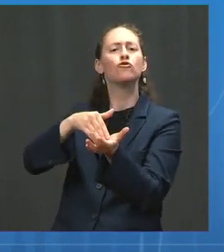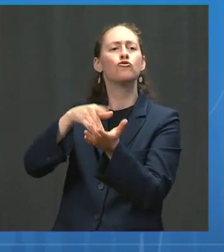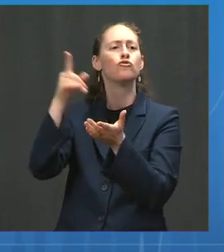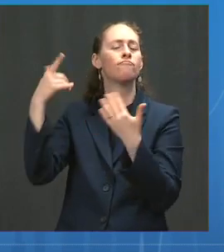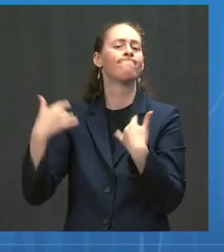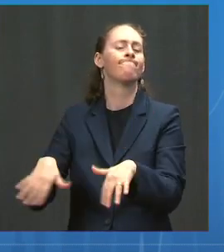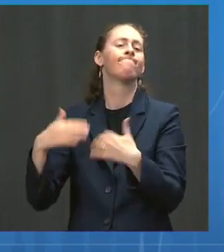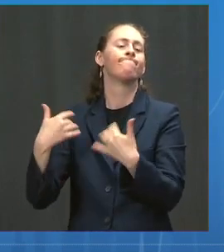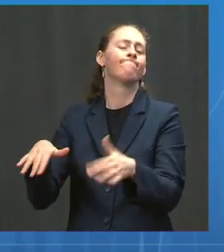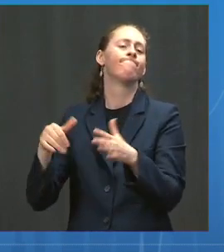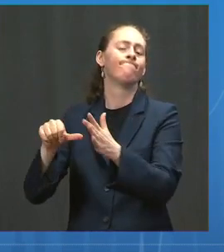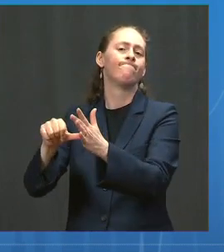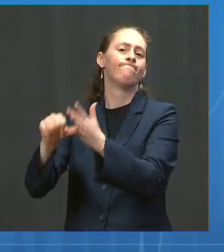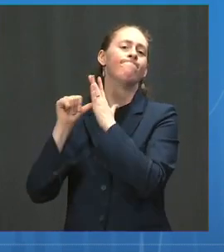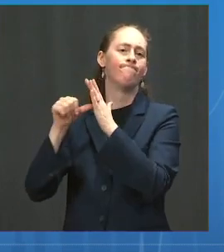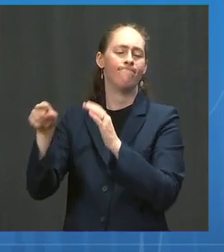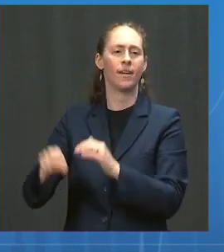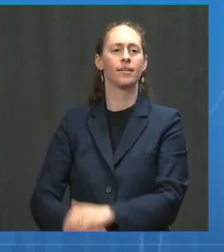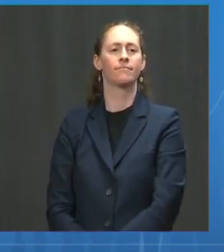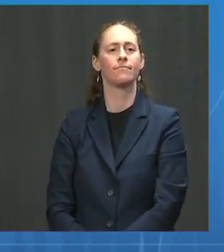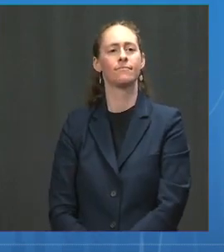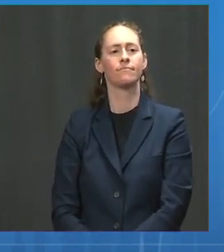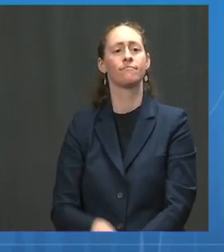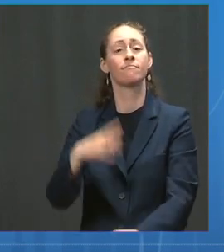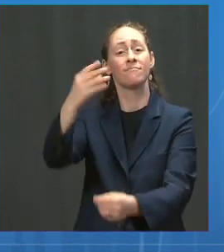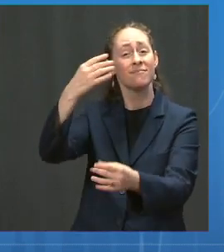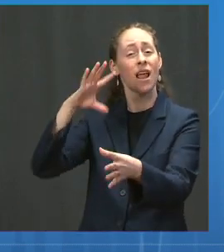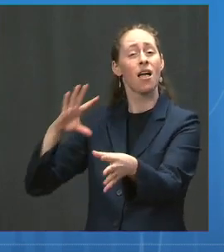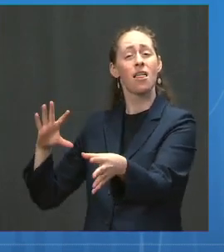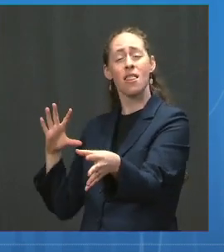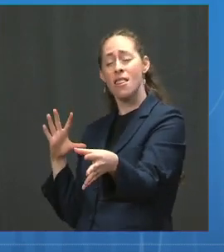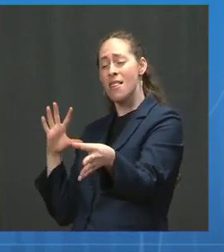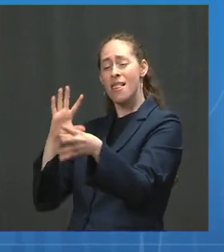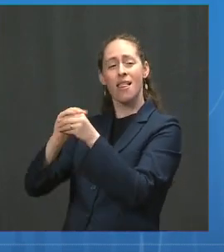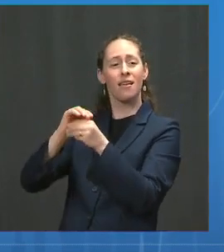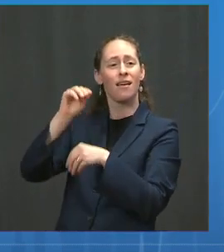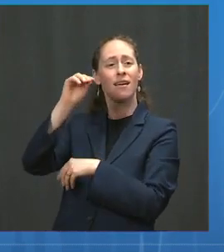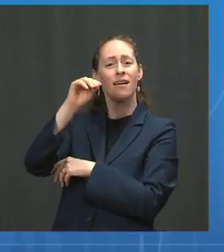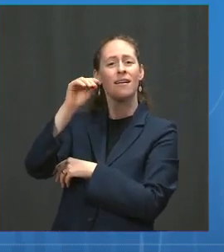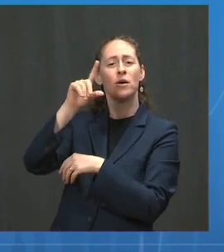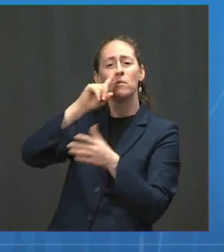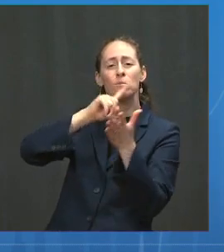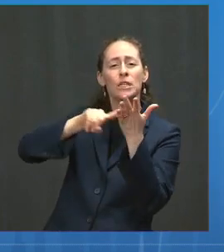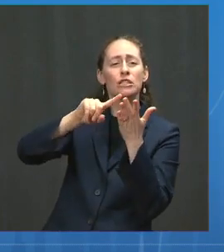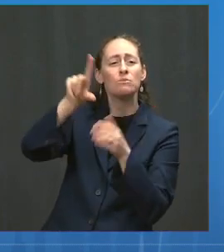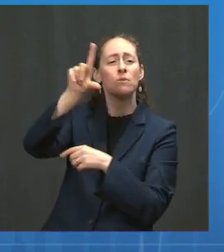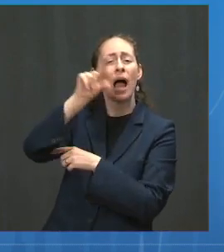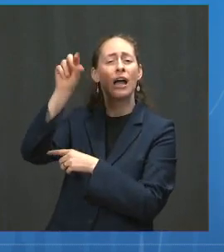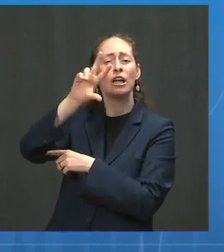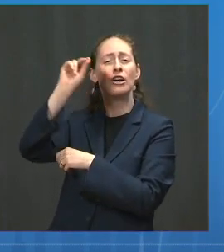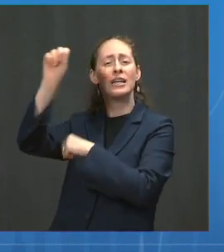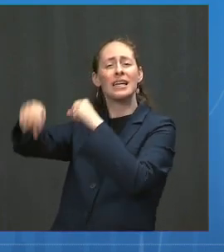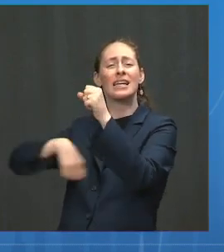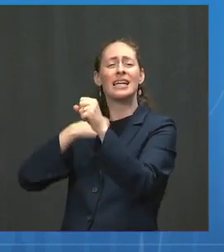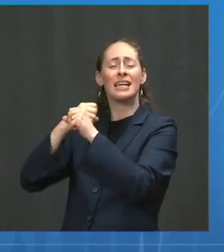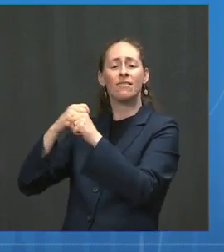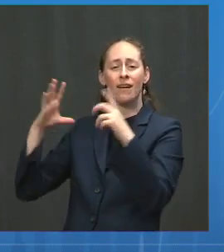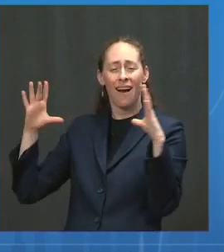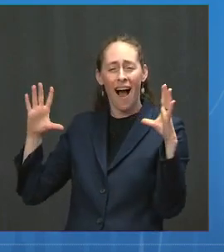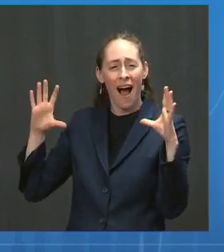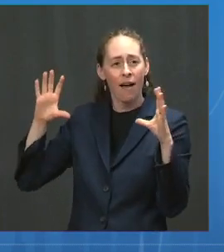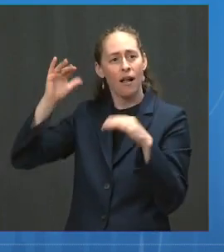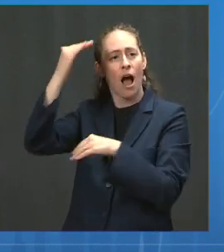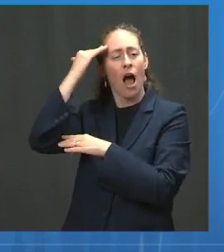the previous literally 1 to 2 decades. So when people say, I'm concerned that this went too